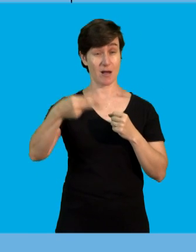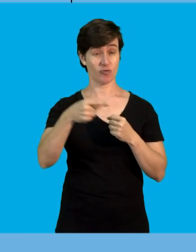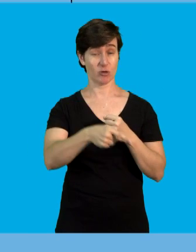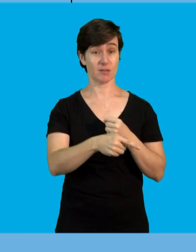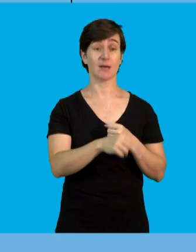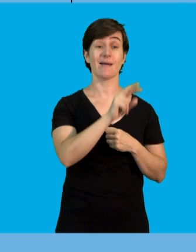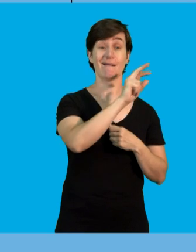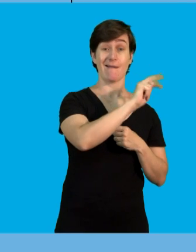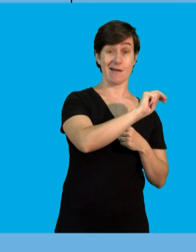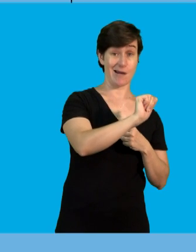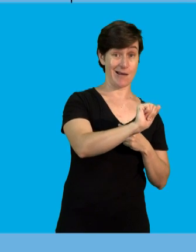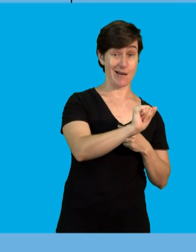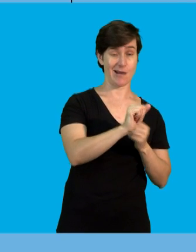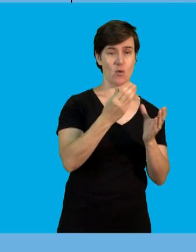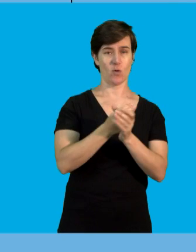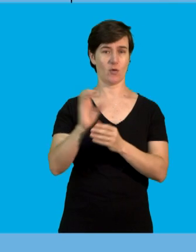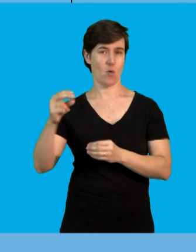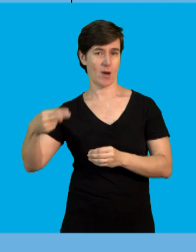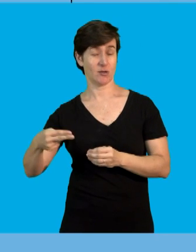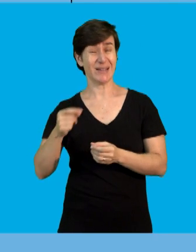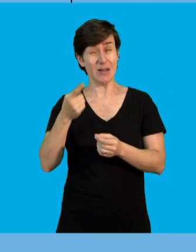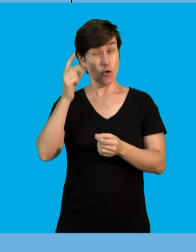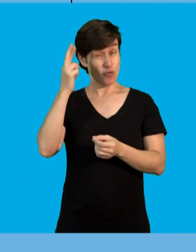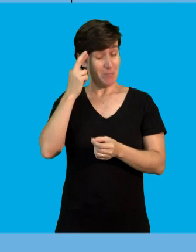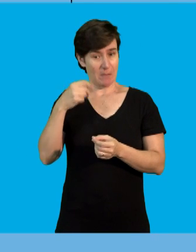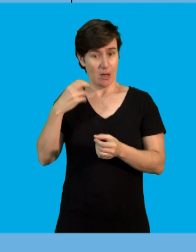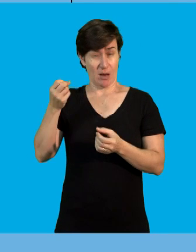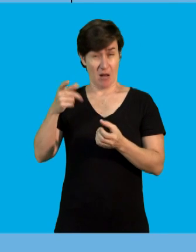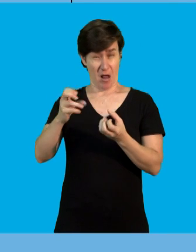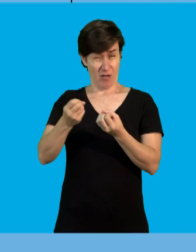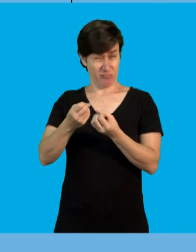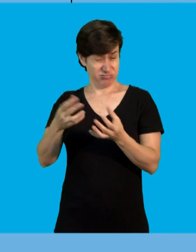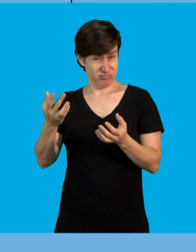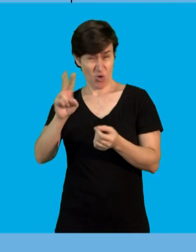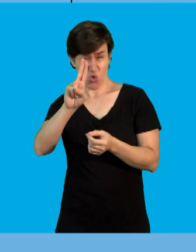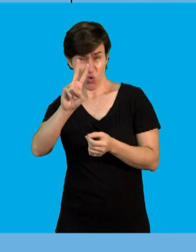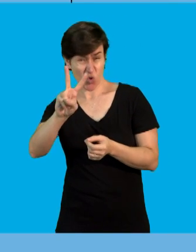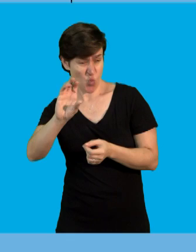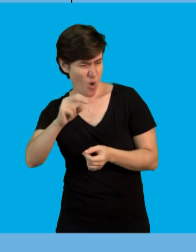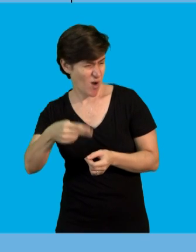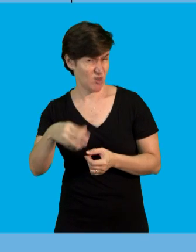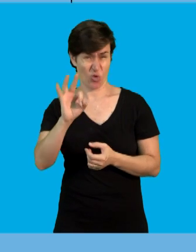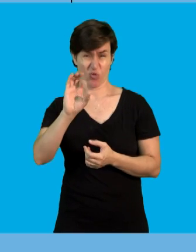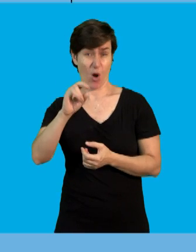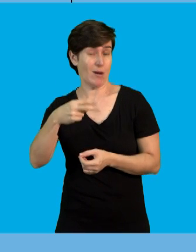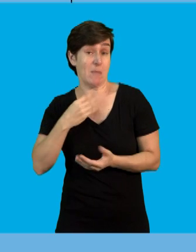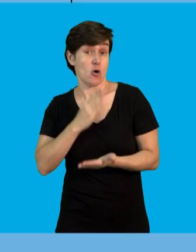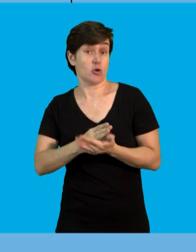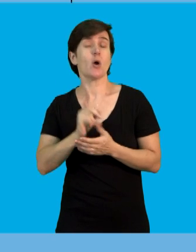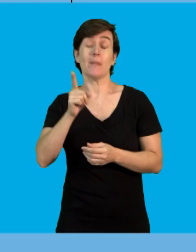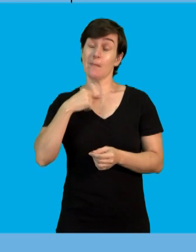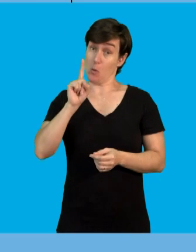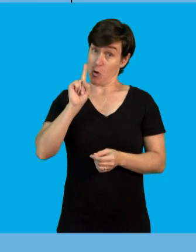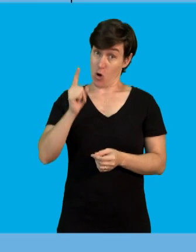which is the Na and the OH. So we may not be sure of the ratio between the two atoms. All we know is that